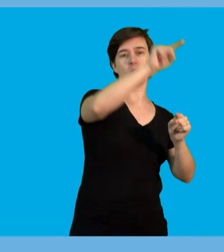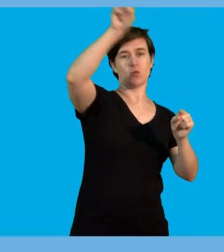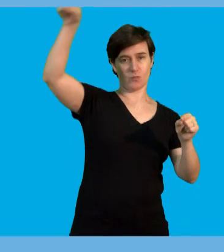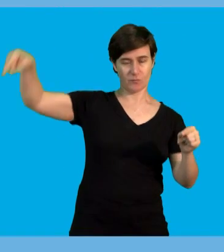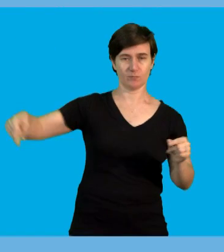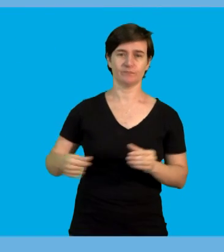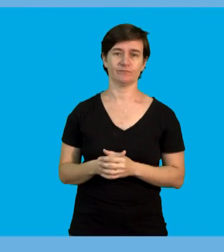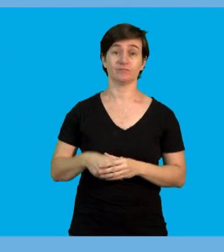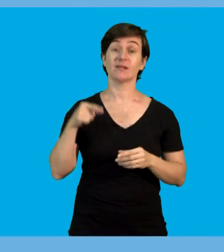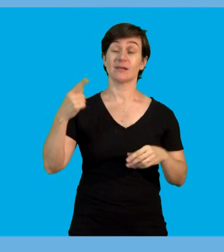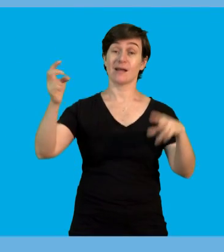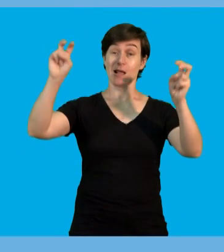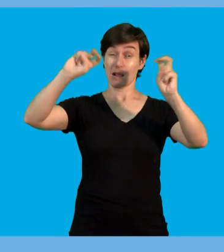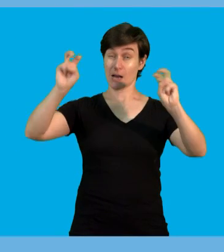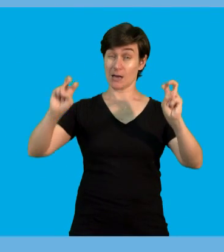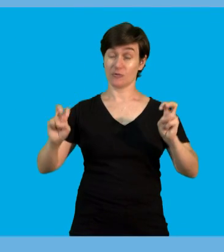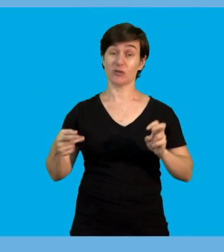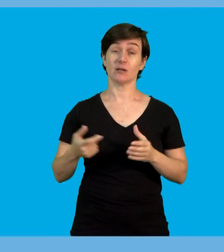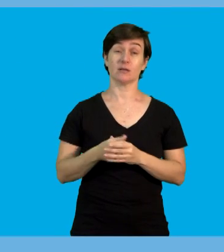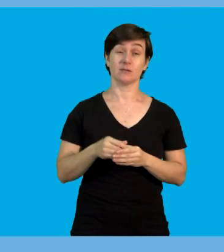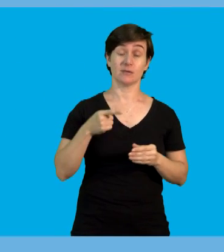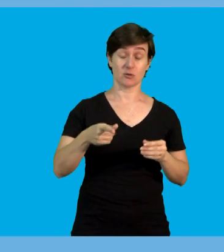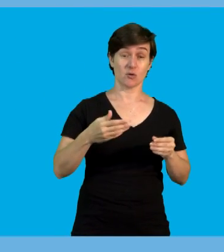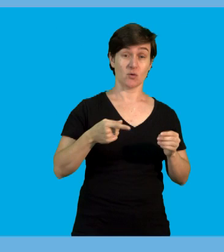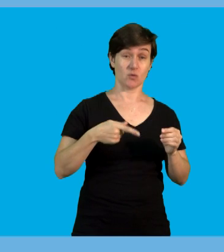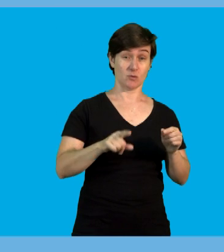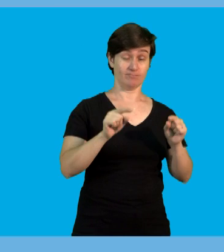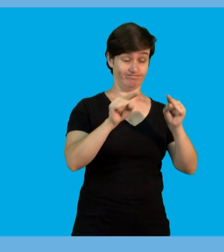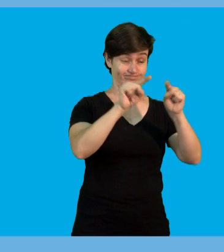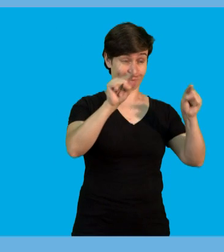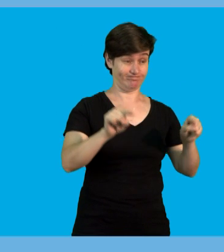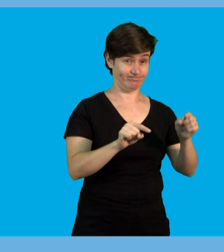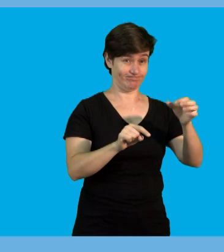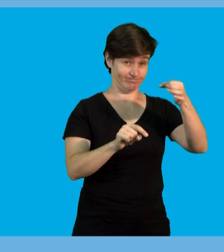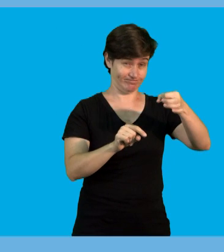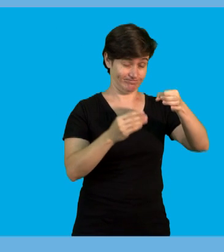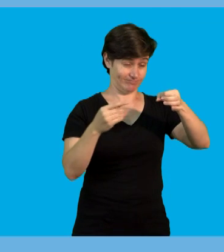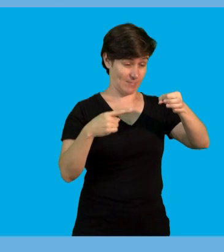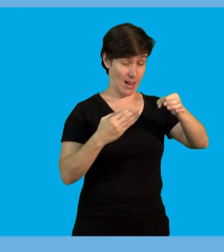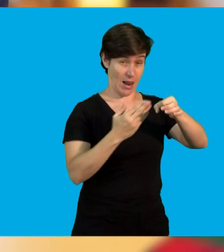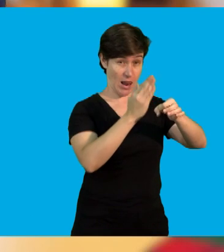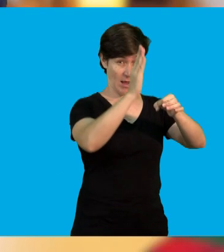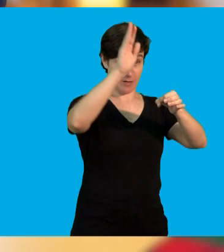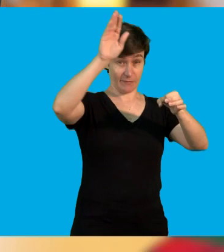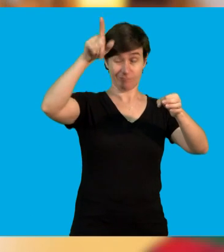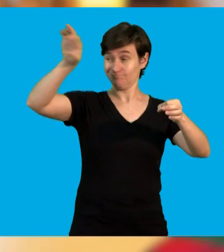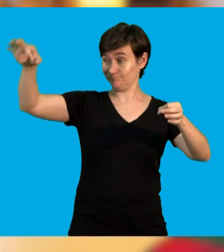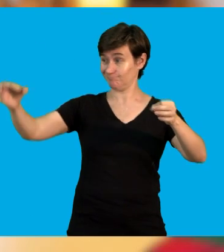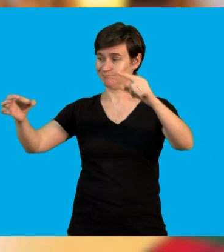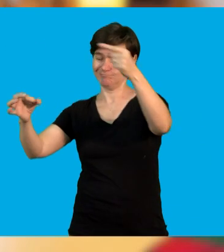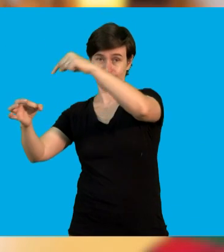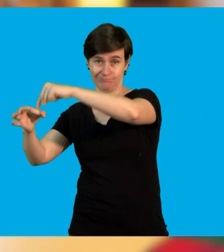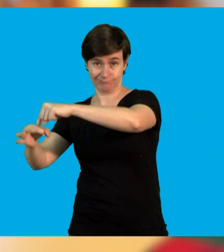Then the electric current then leaves and enters the cell again via the electrodes. Now remember, the movement